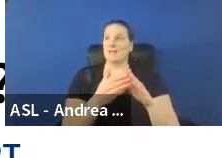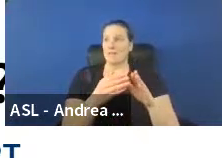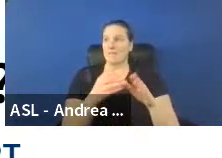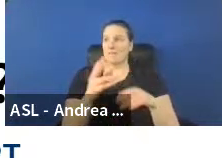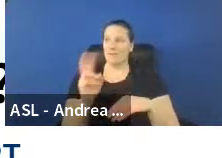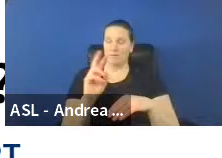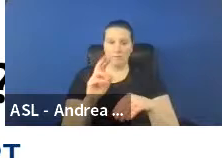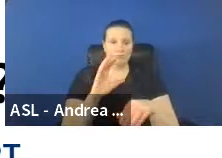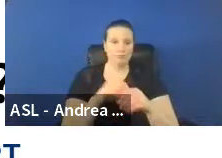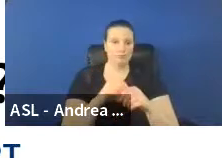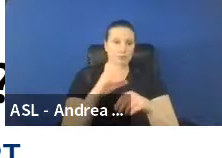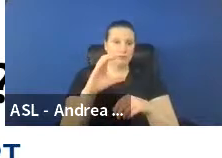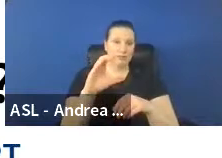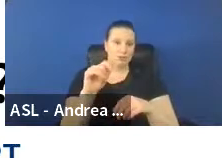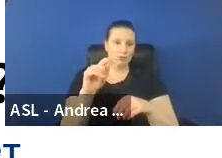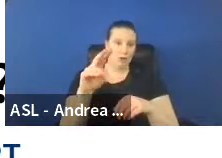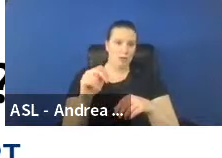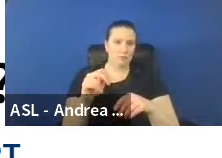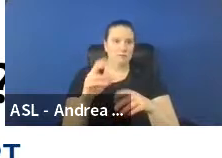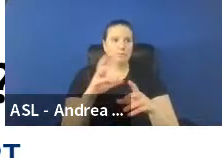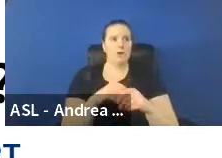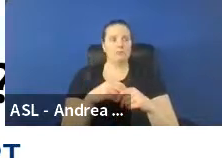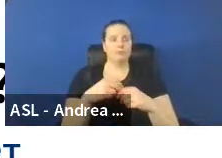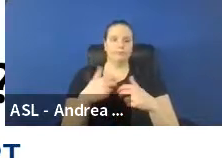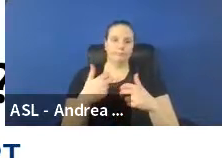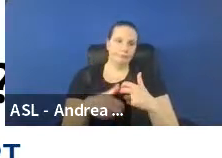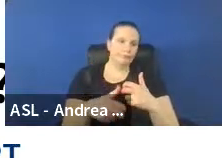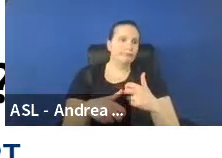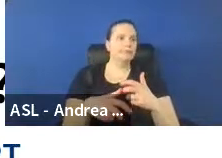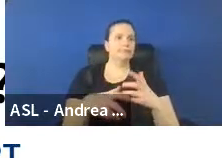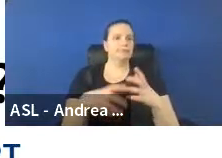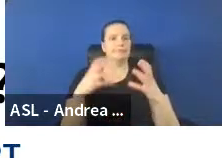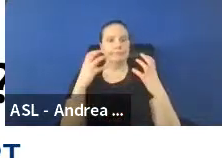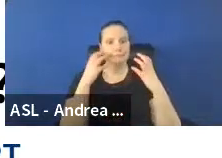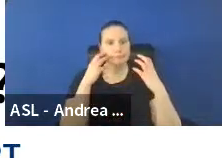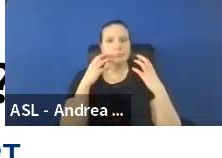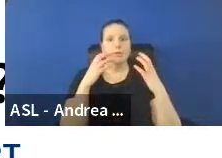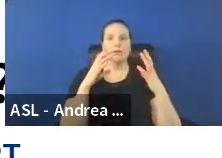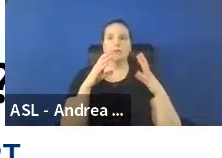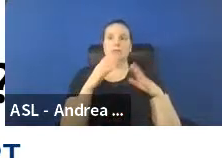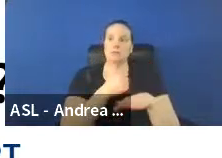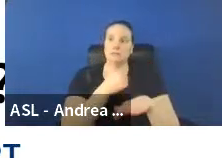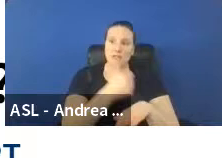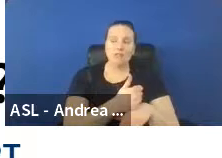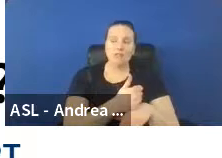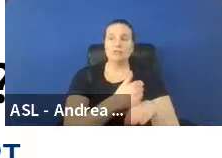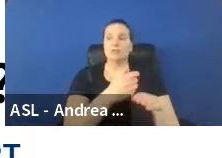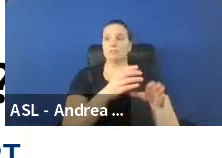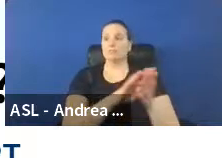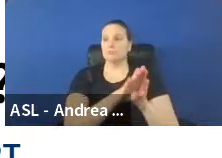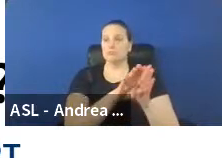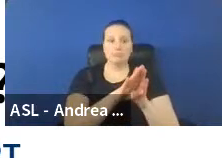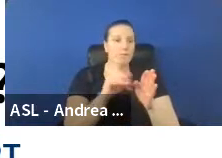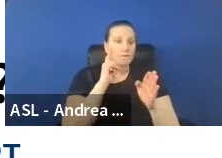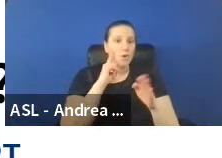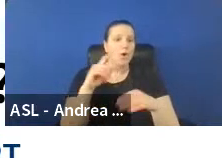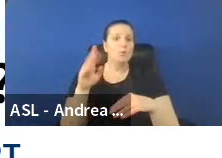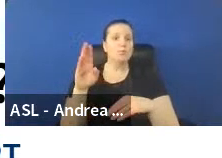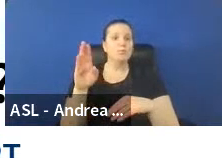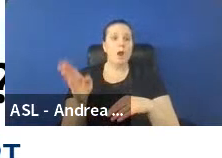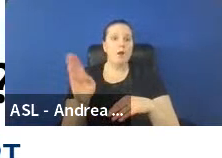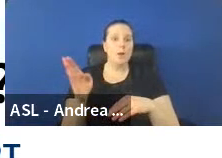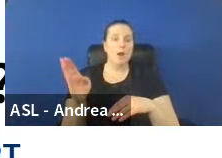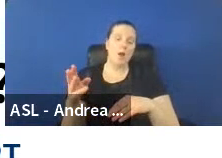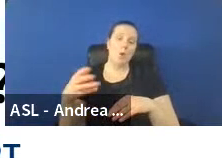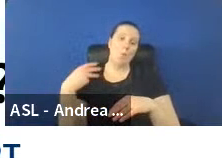C-Tran to design robust station environments for the Vine system on Broadway and Washington and the Central Business District in